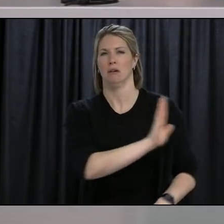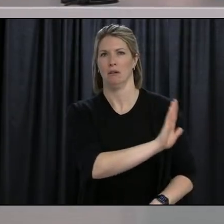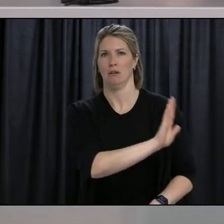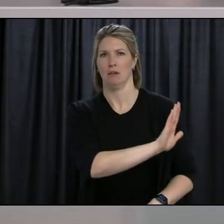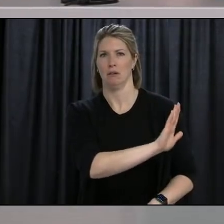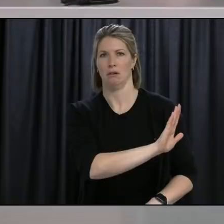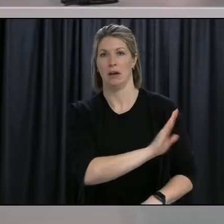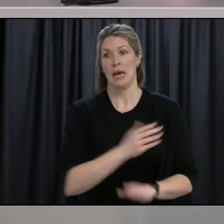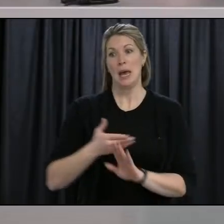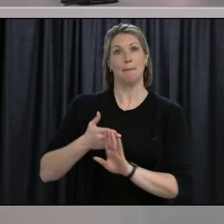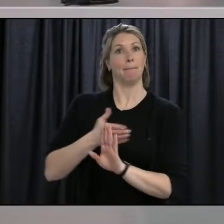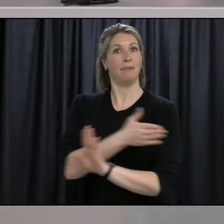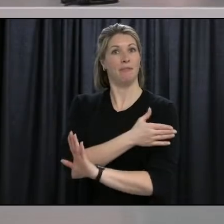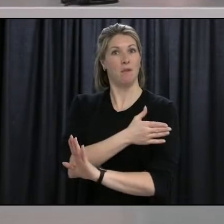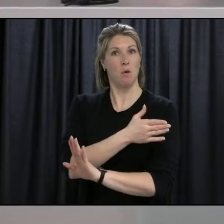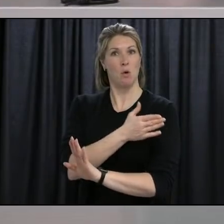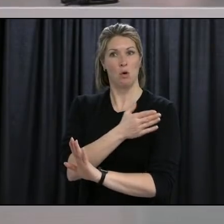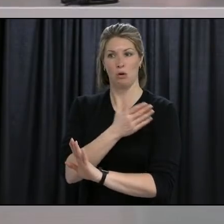the outbreak.